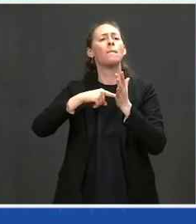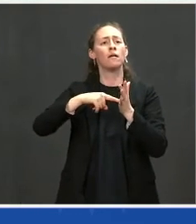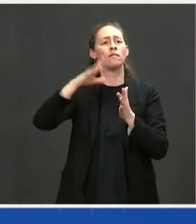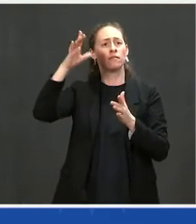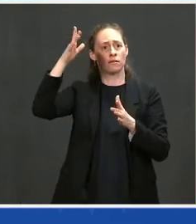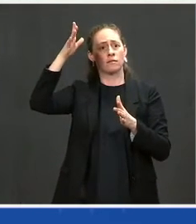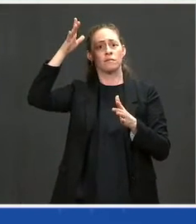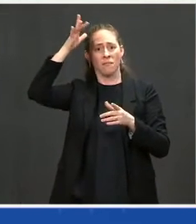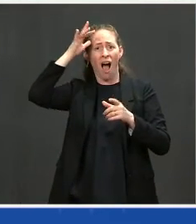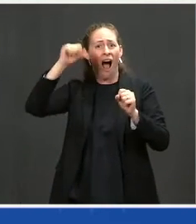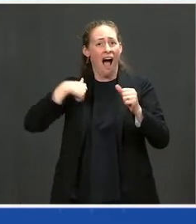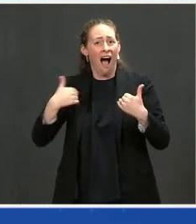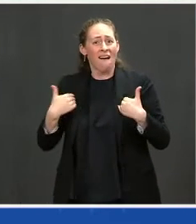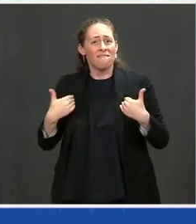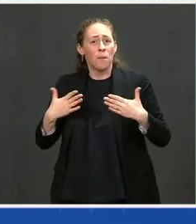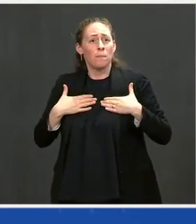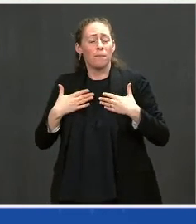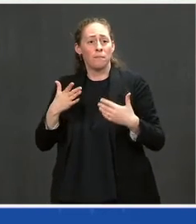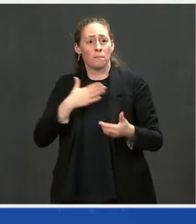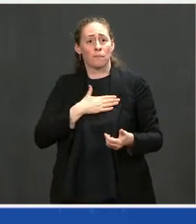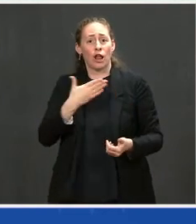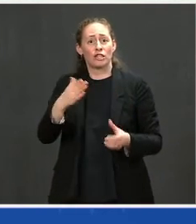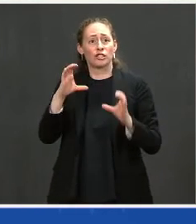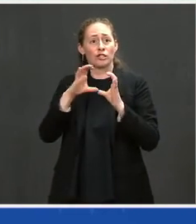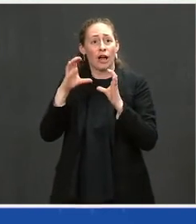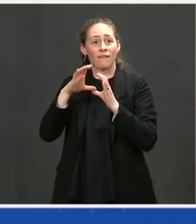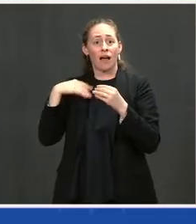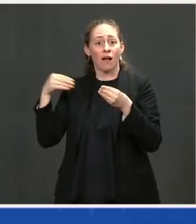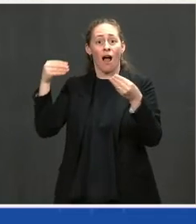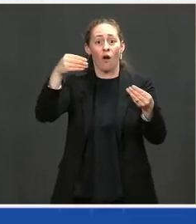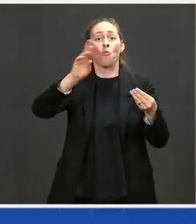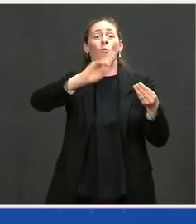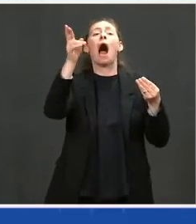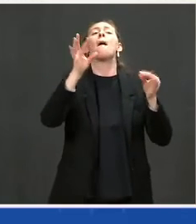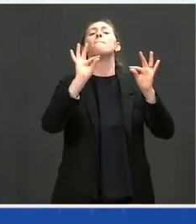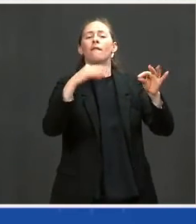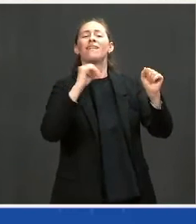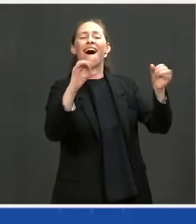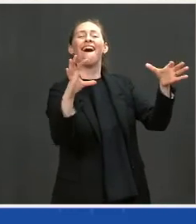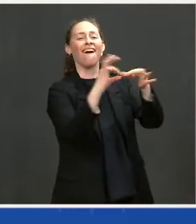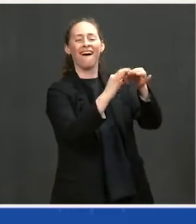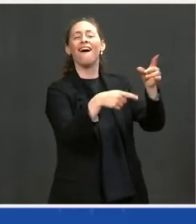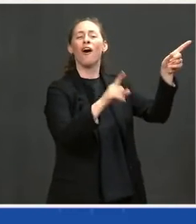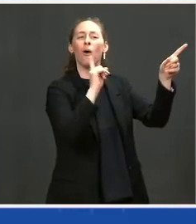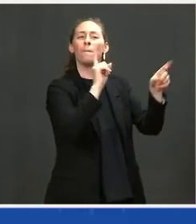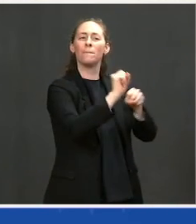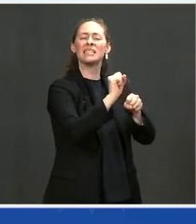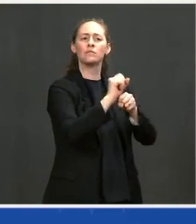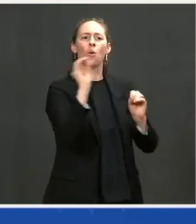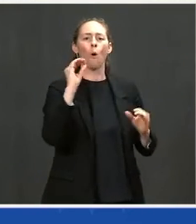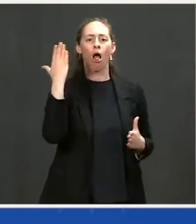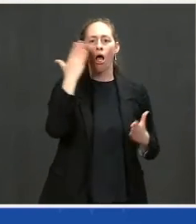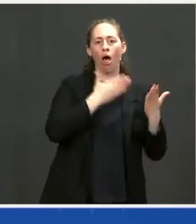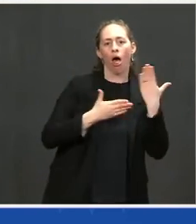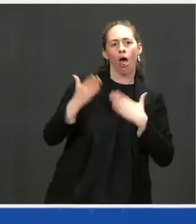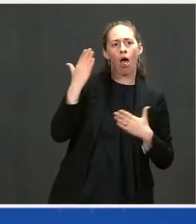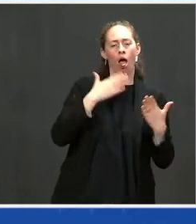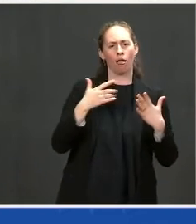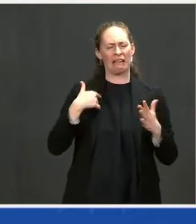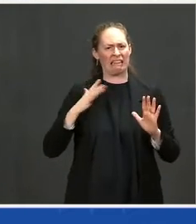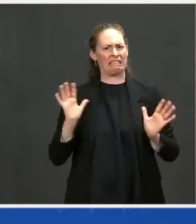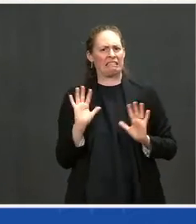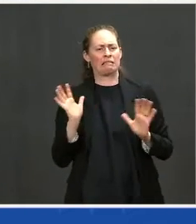directly to that parent immediately. And so that's going to reduce significantly. There's two ways